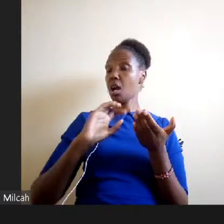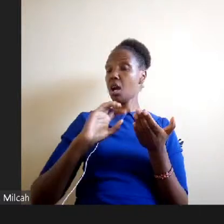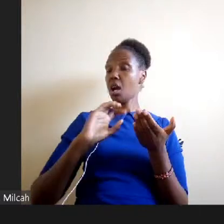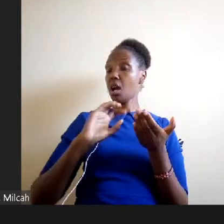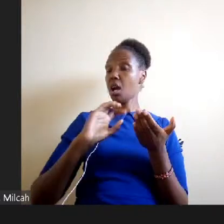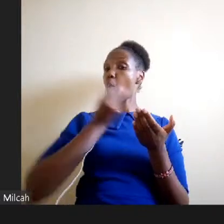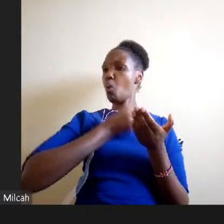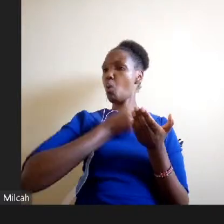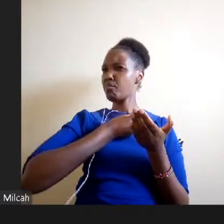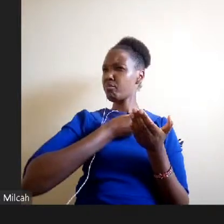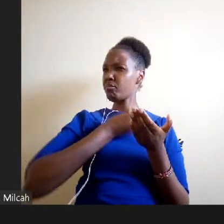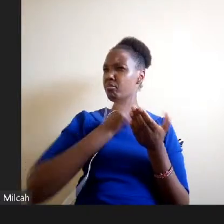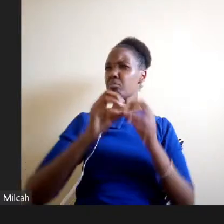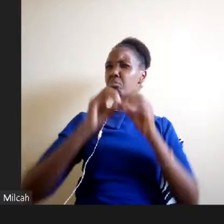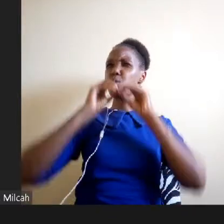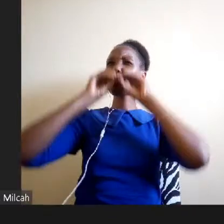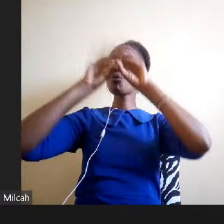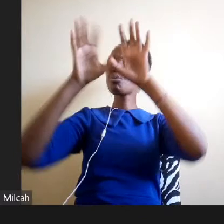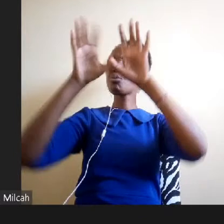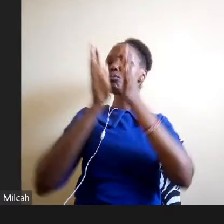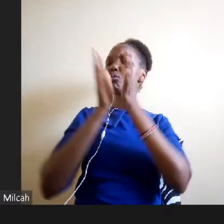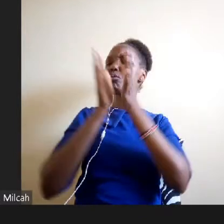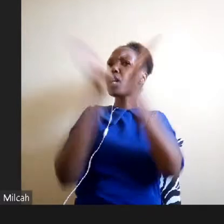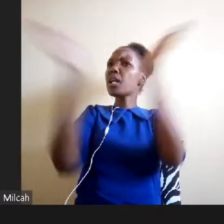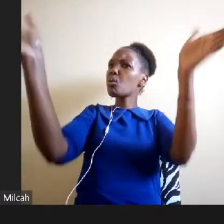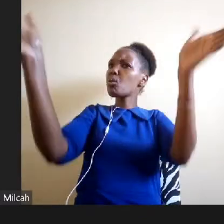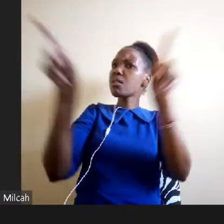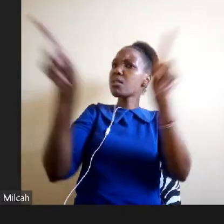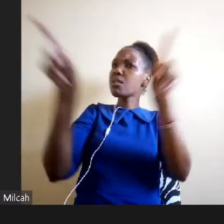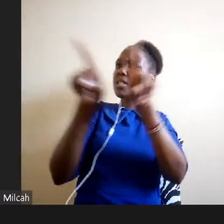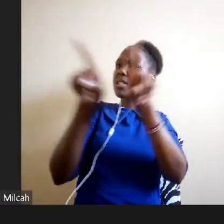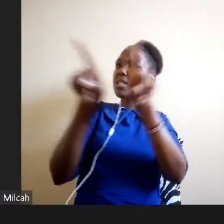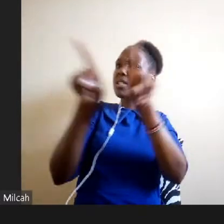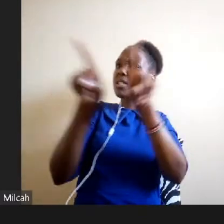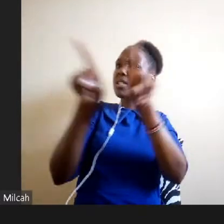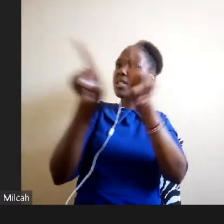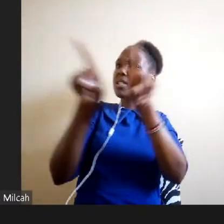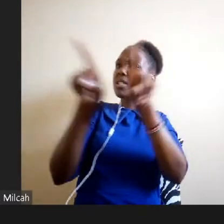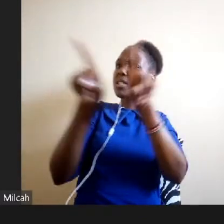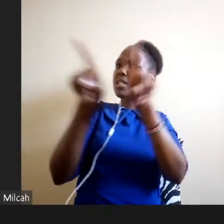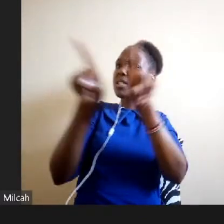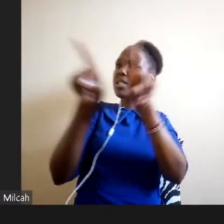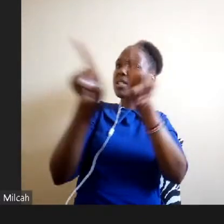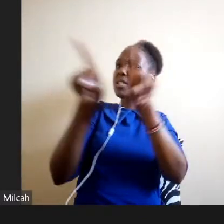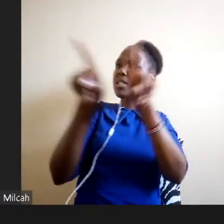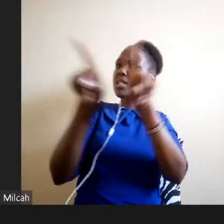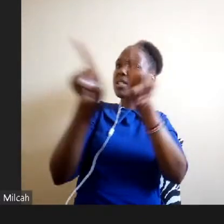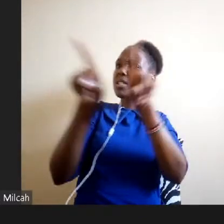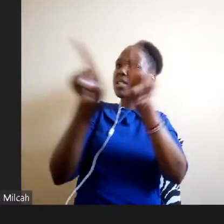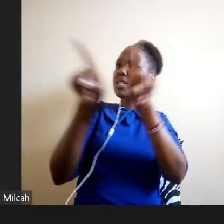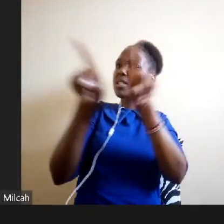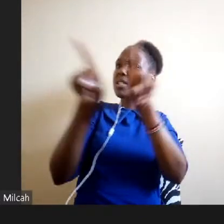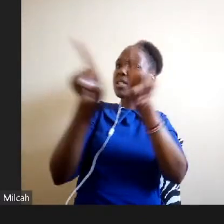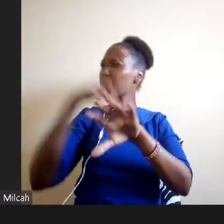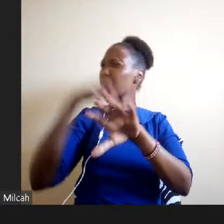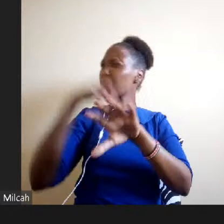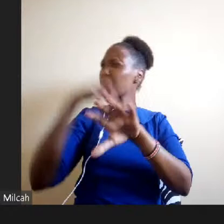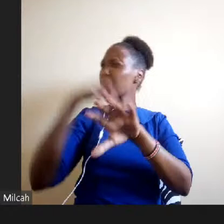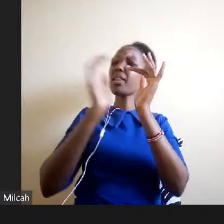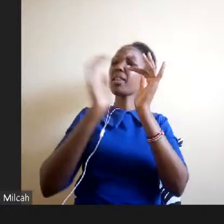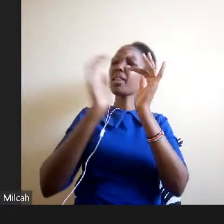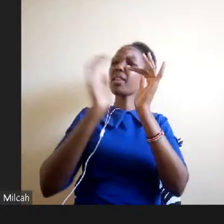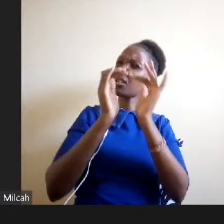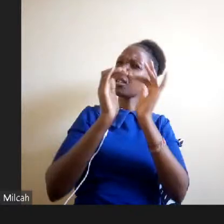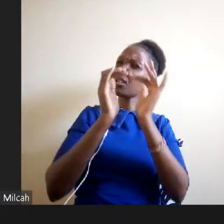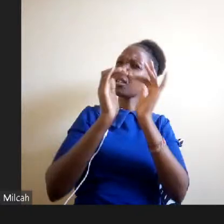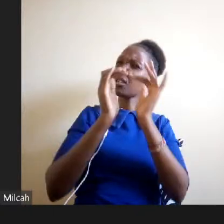private information and posting personal information. And even as they get into the world of social media, we need to be able to go with